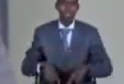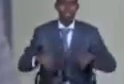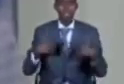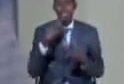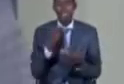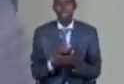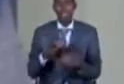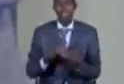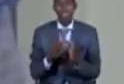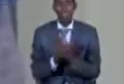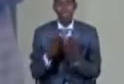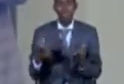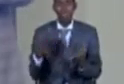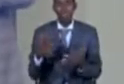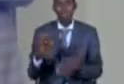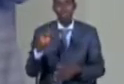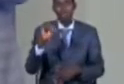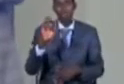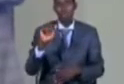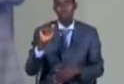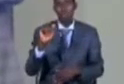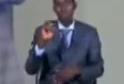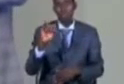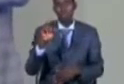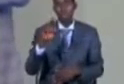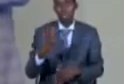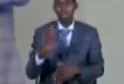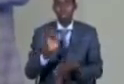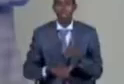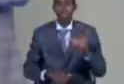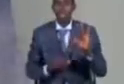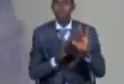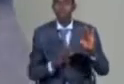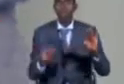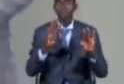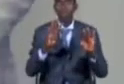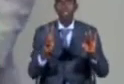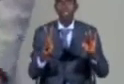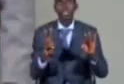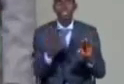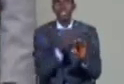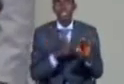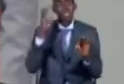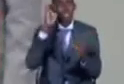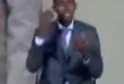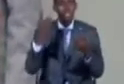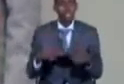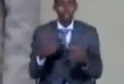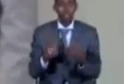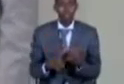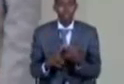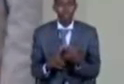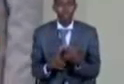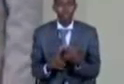10 verse 46, and he came to Jericho. And as he went out of